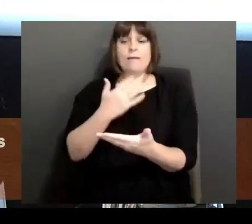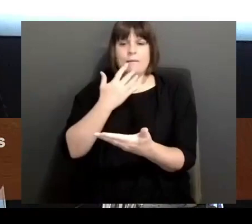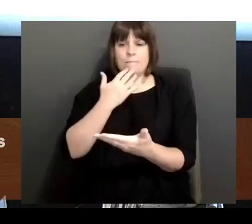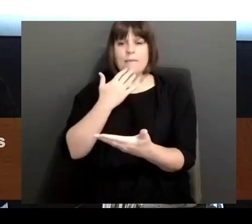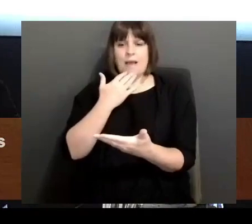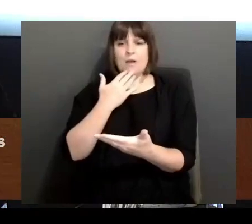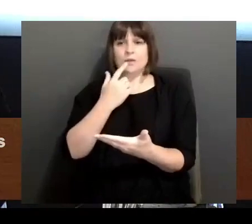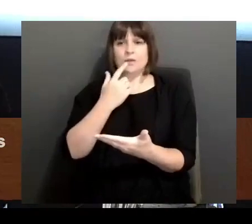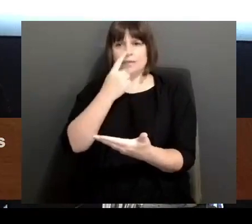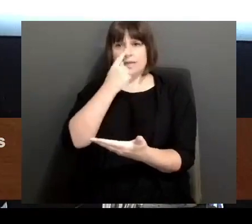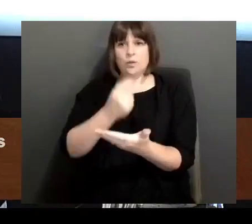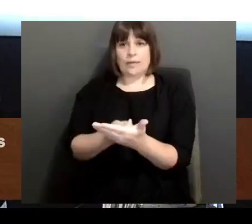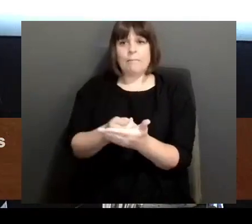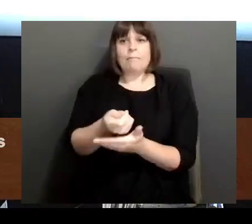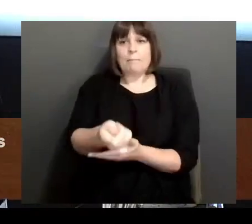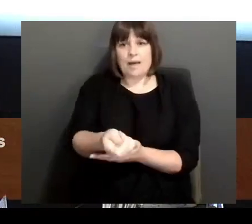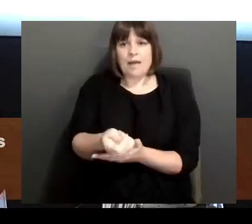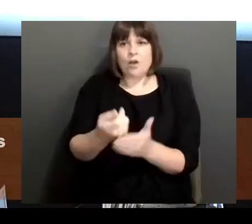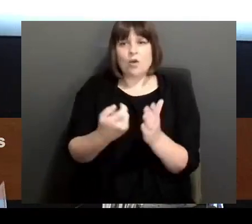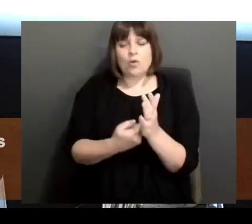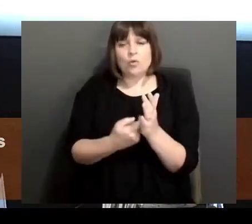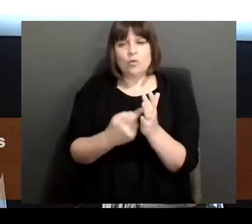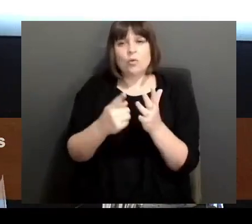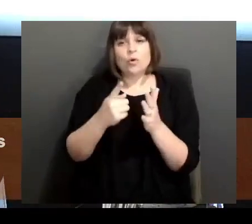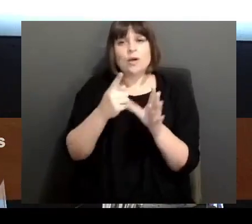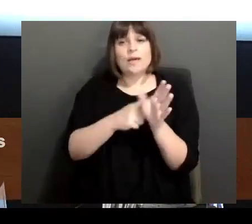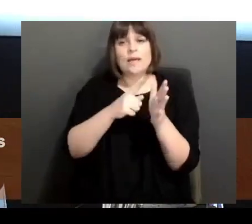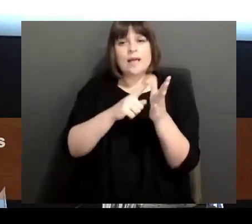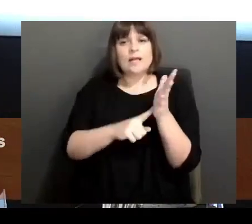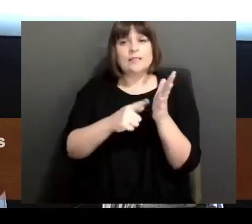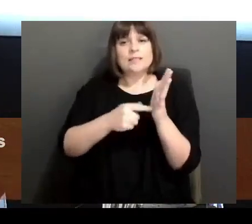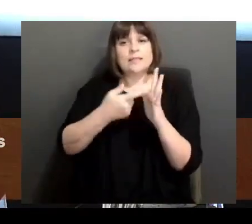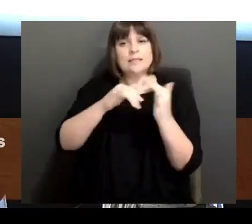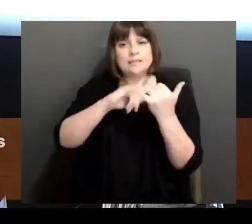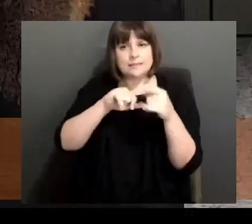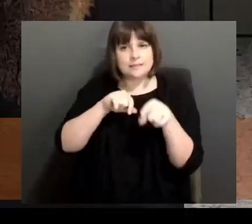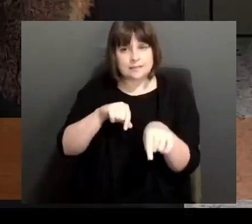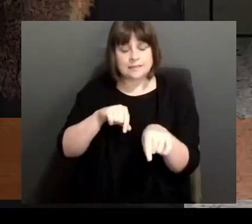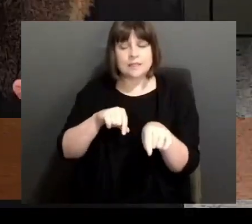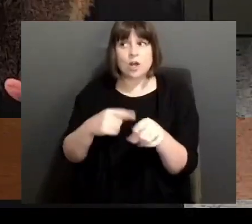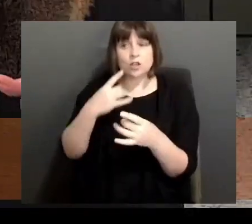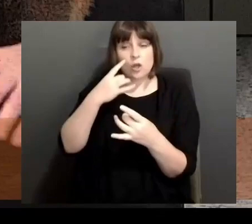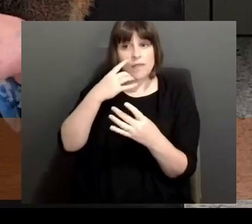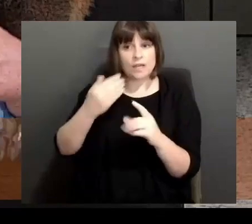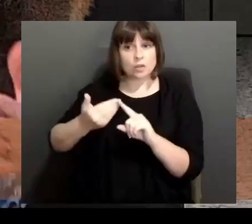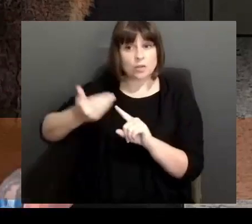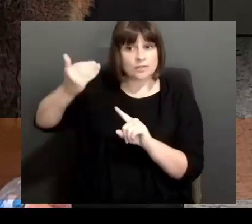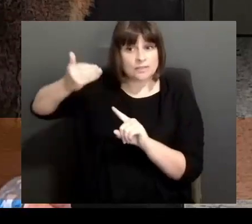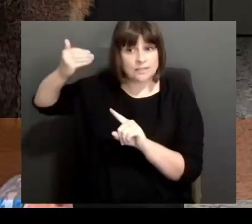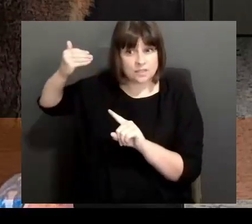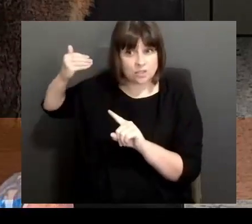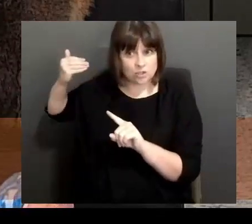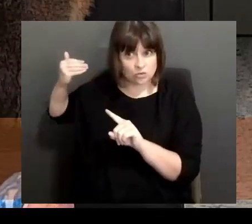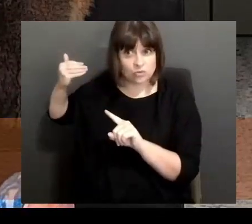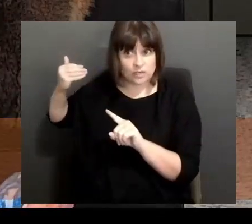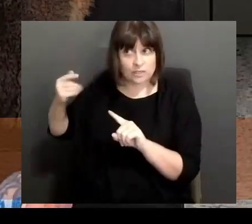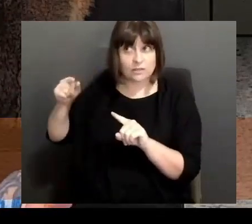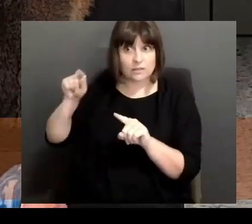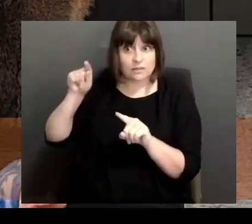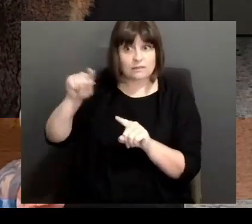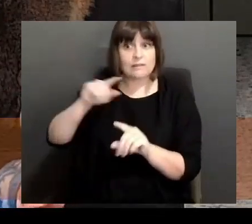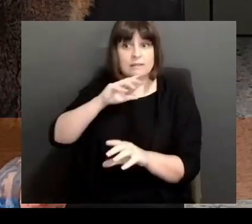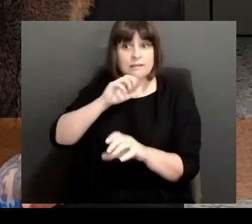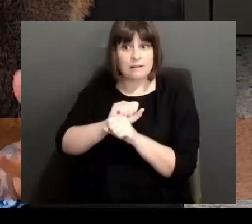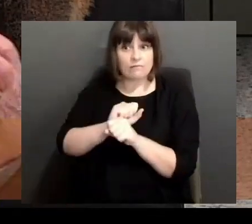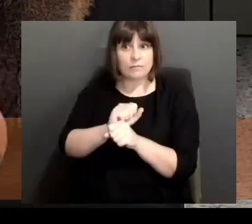be applied. And that reflects the historical position that there was encouragement of